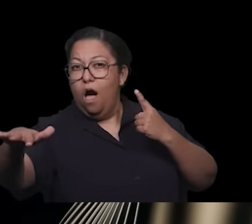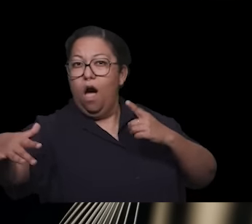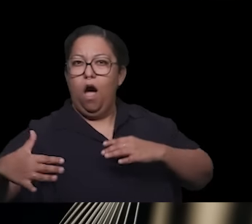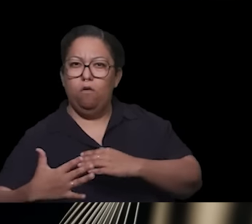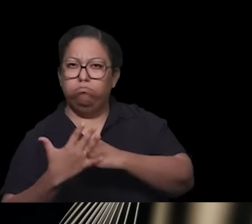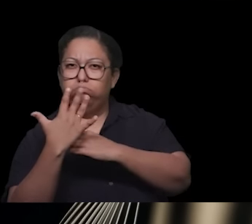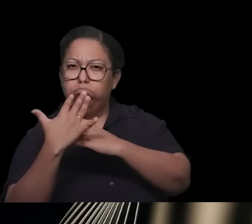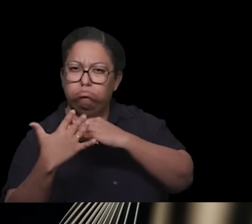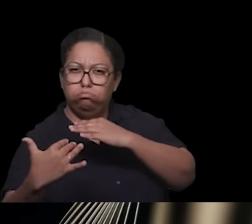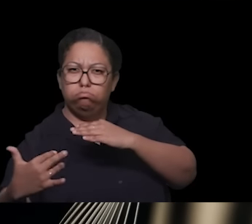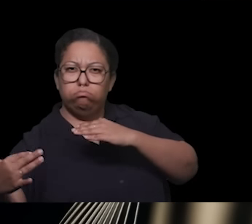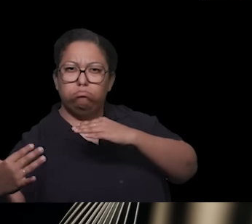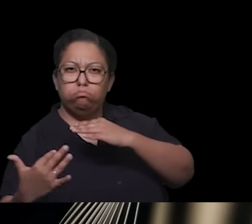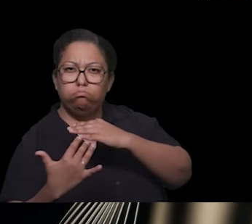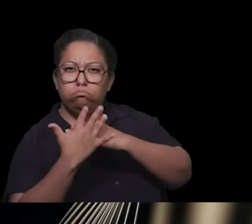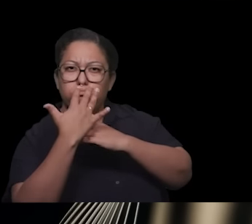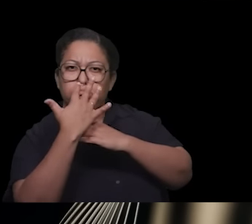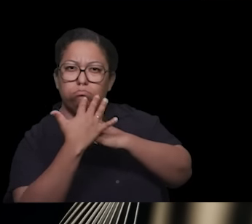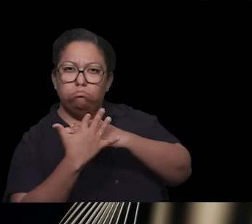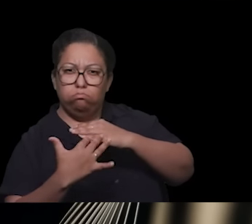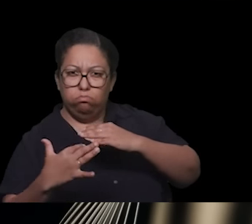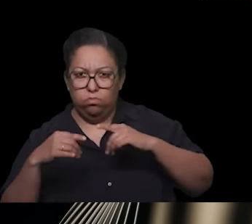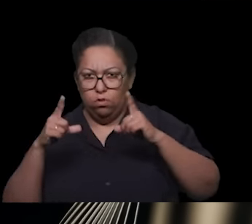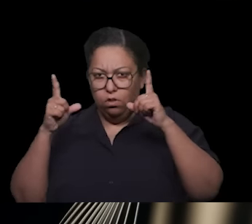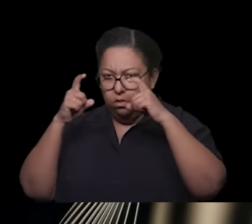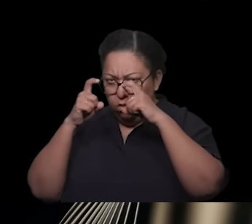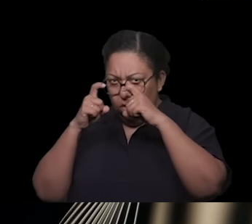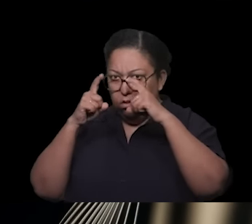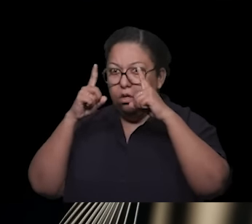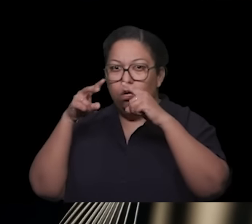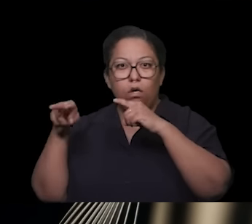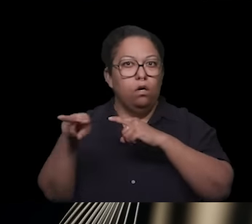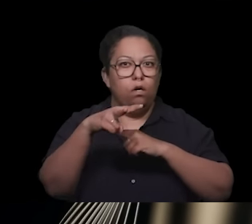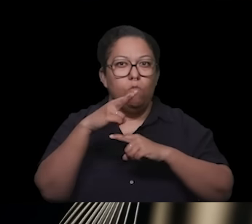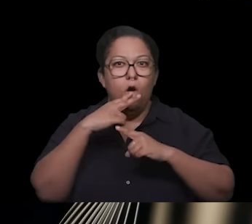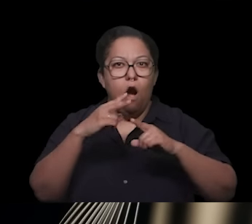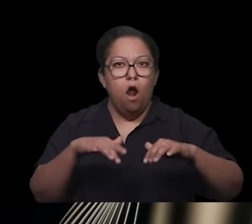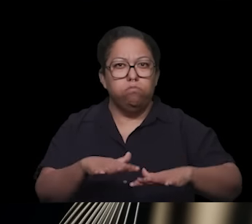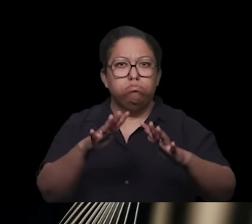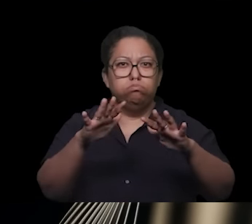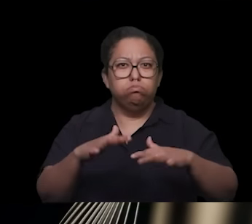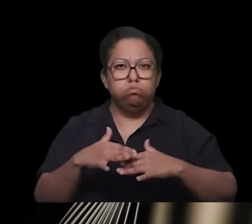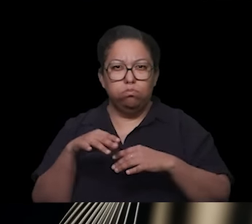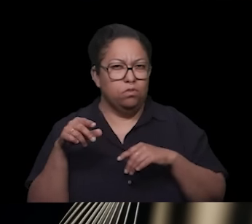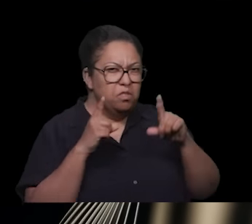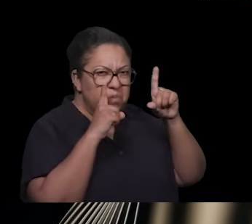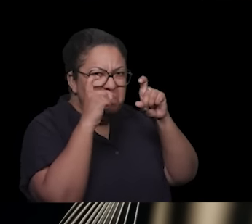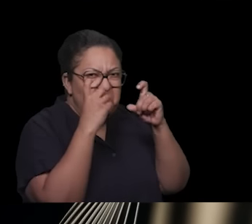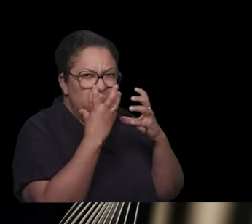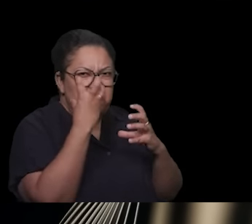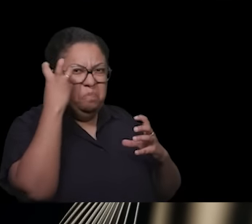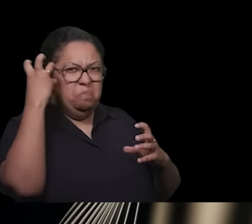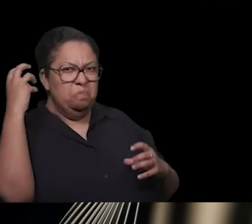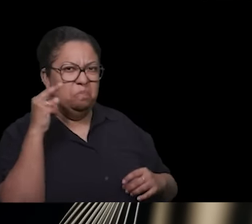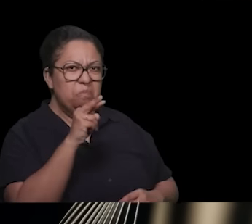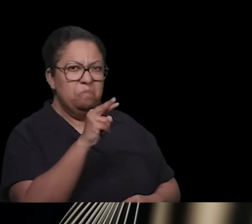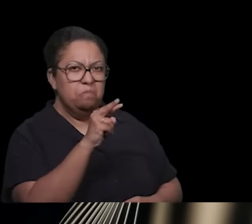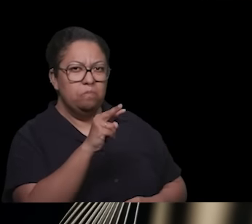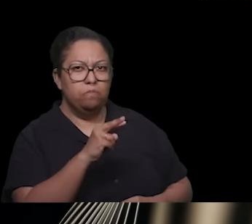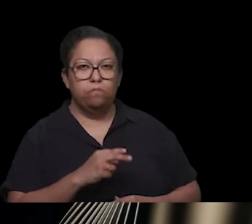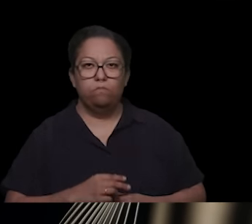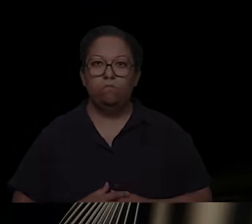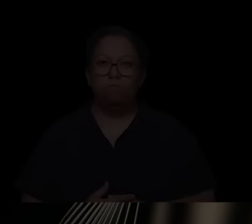Beyond Percy, off the shoreline, waves begin to pick up. Ares' brow softens as he spots the turbulent water. Percy scowls